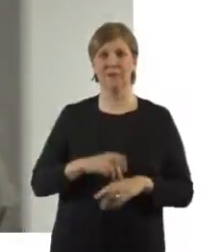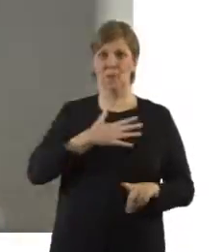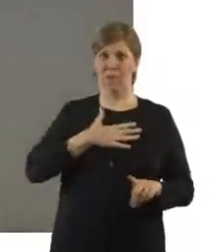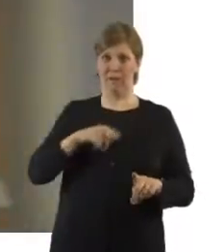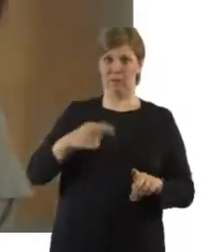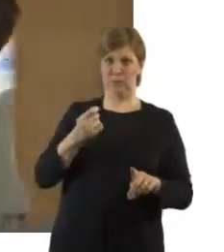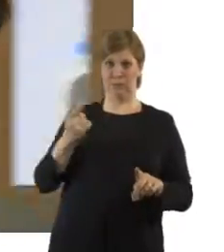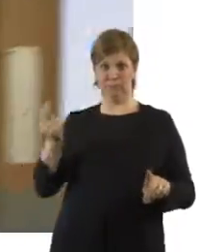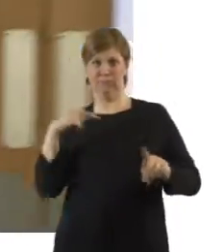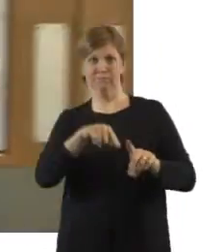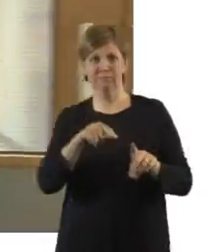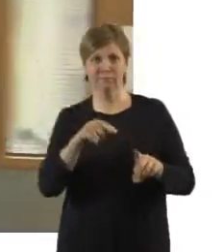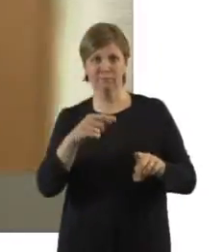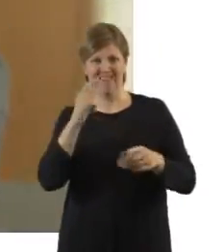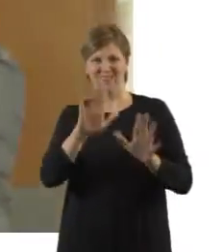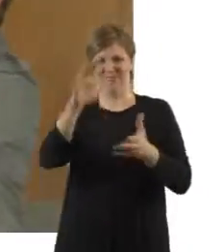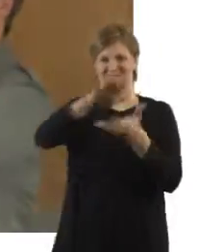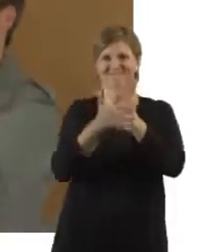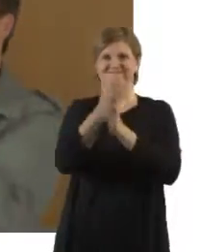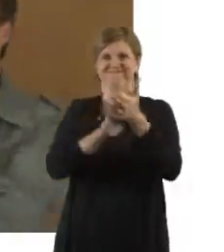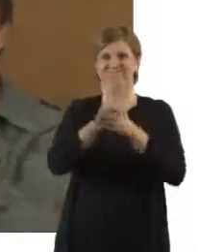through.